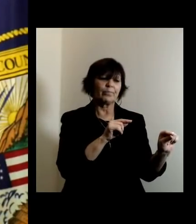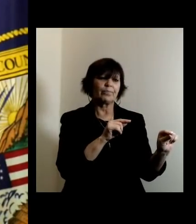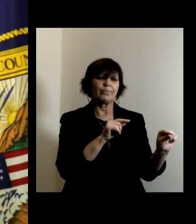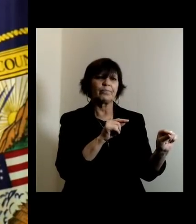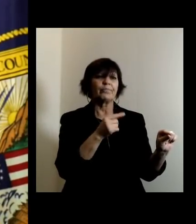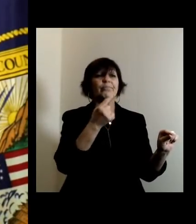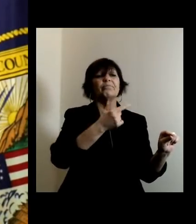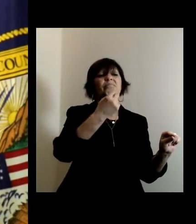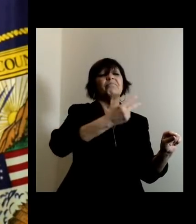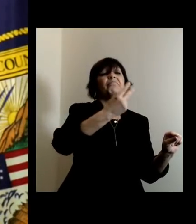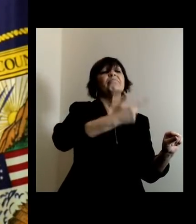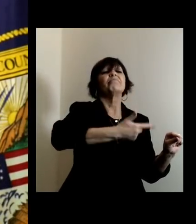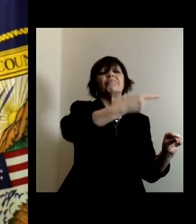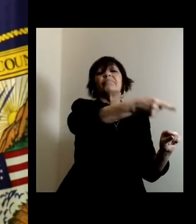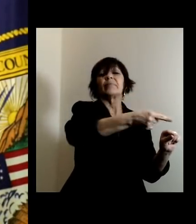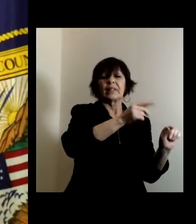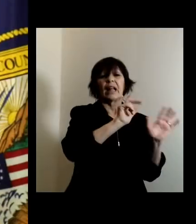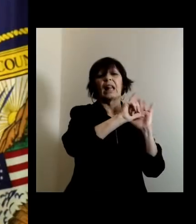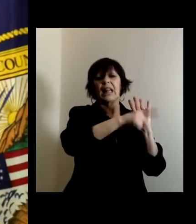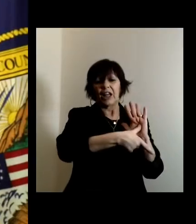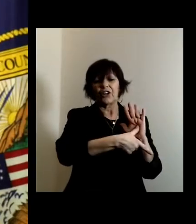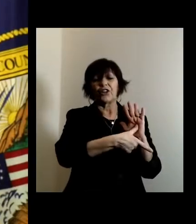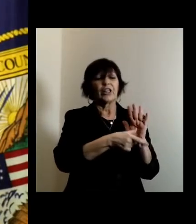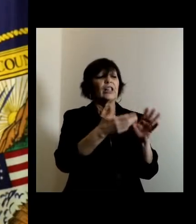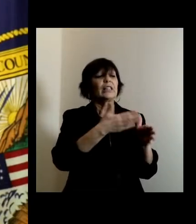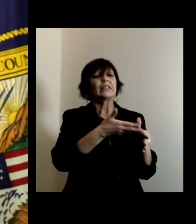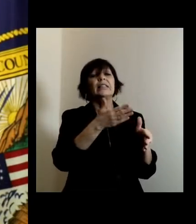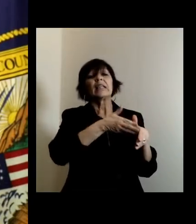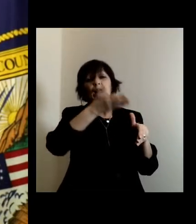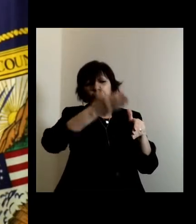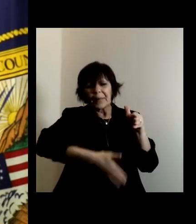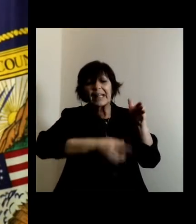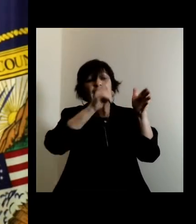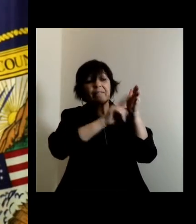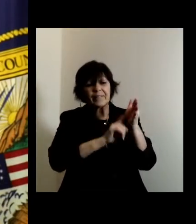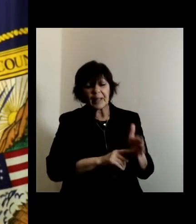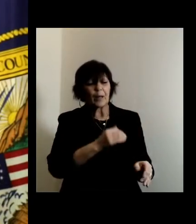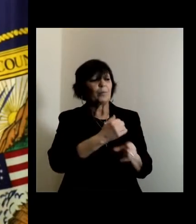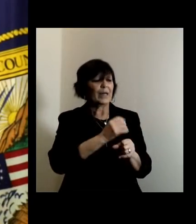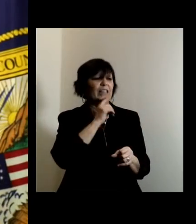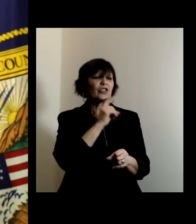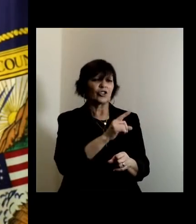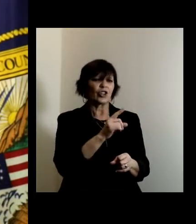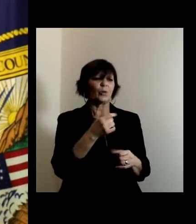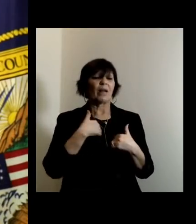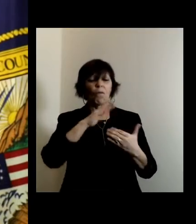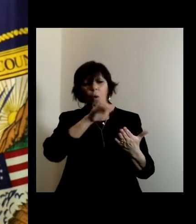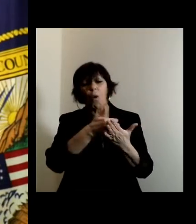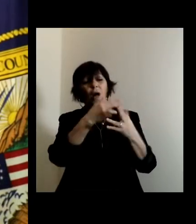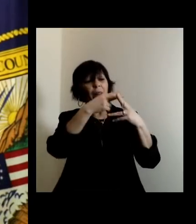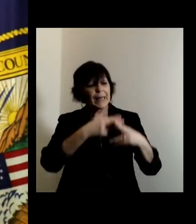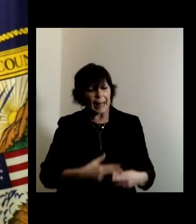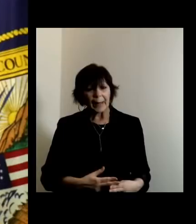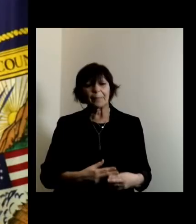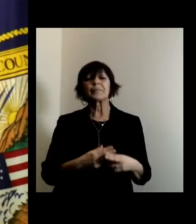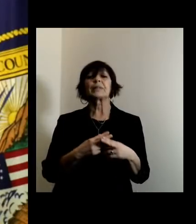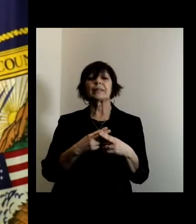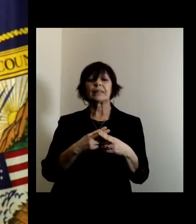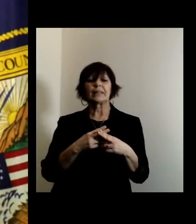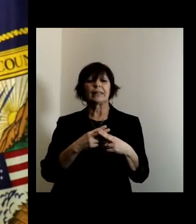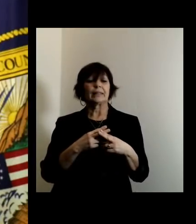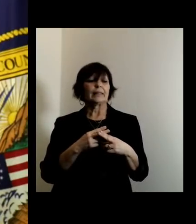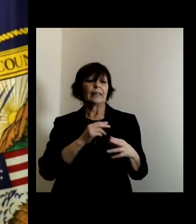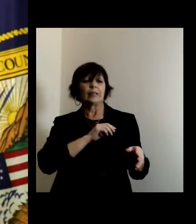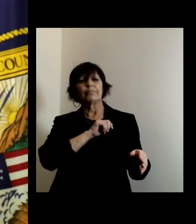3 days later, and then complete the investigation and making sure that we get the names of all their close contacts and put them